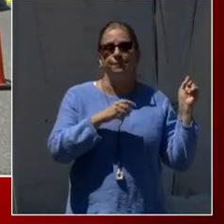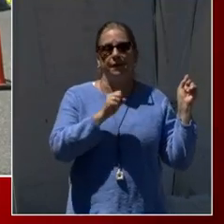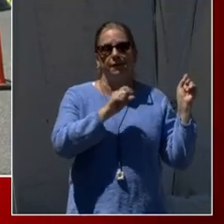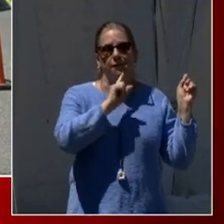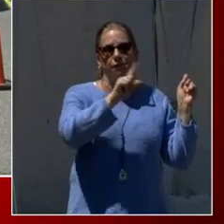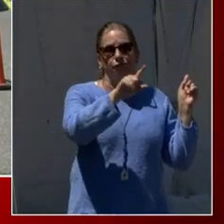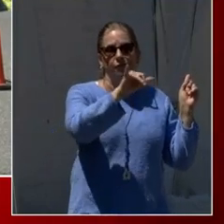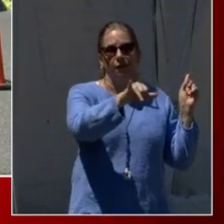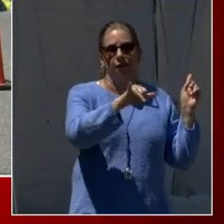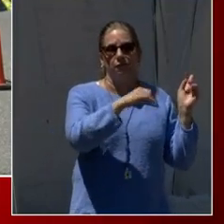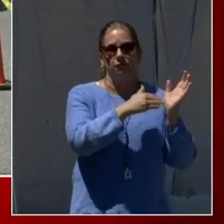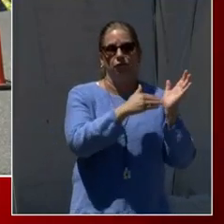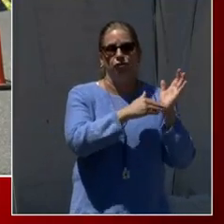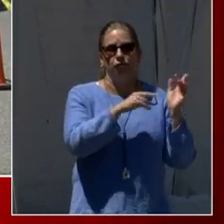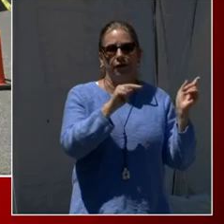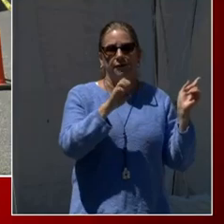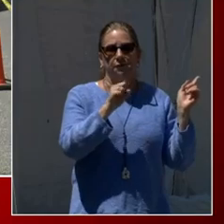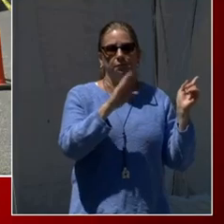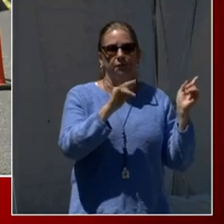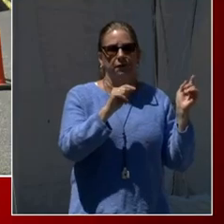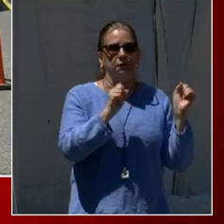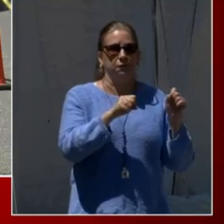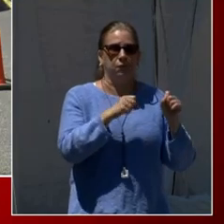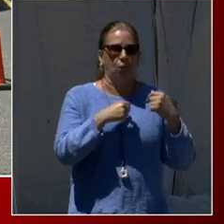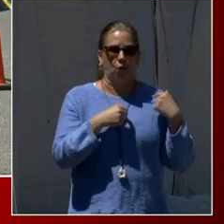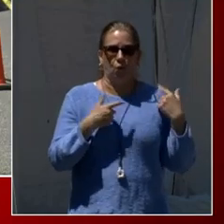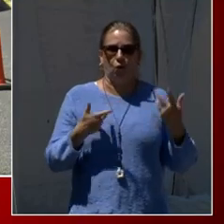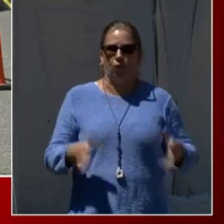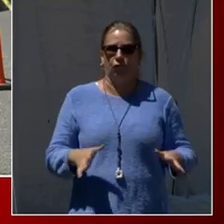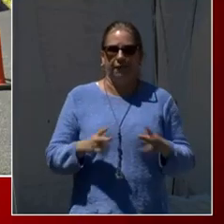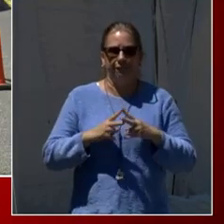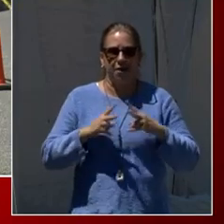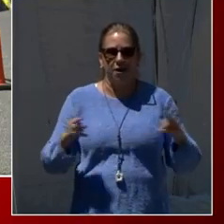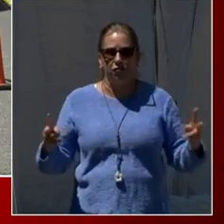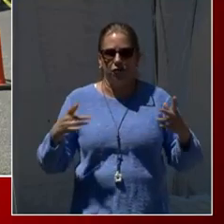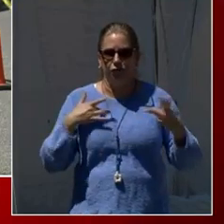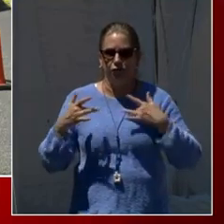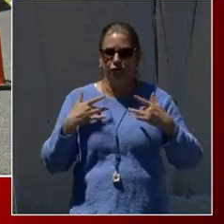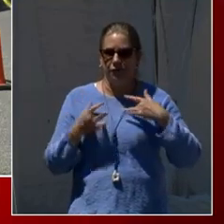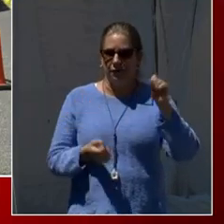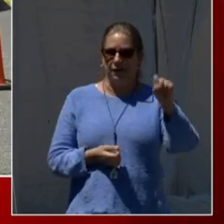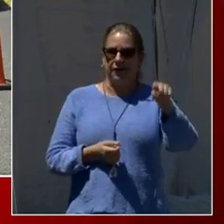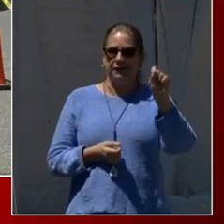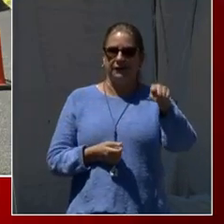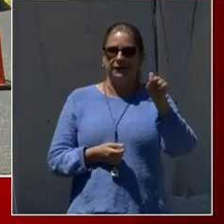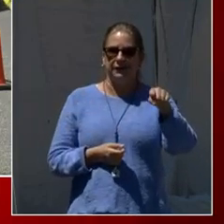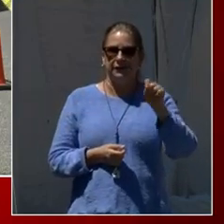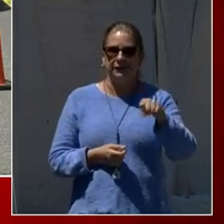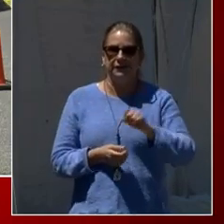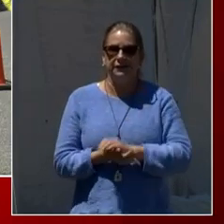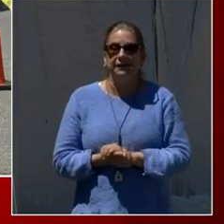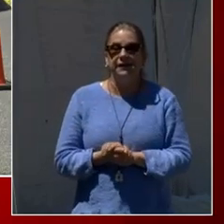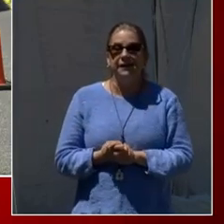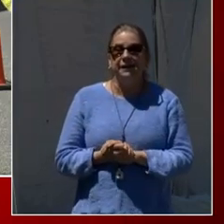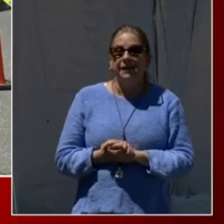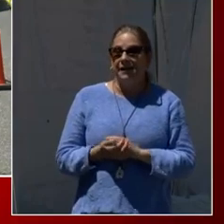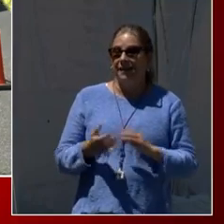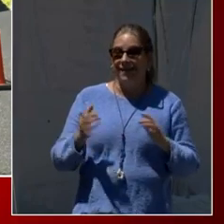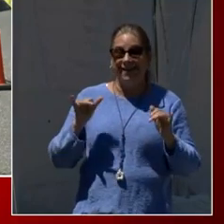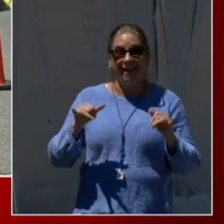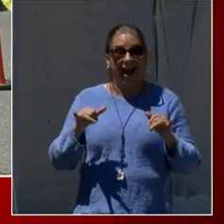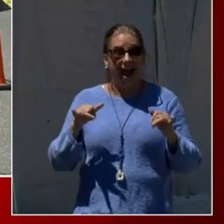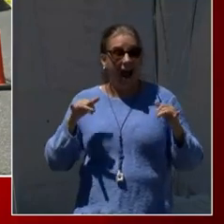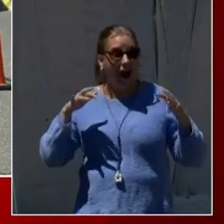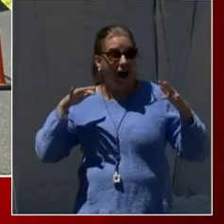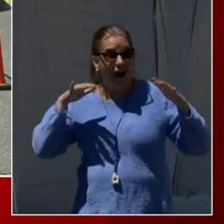that we're very concerned. And we're very concerned because this type of activity is happening all across the country, and